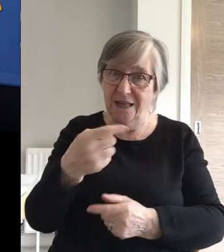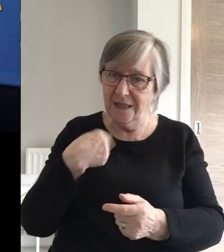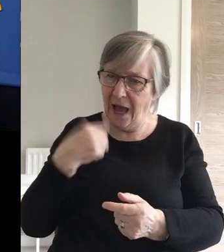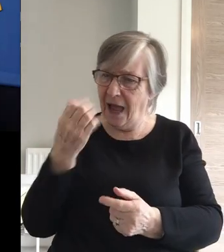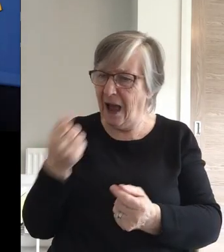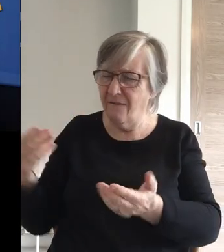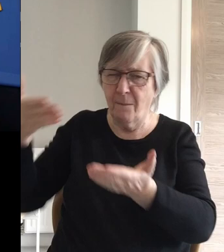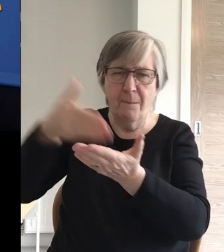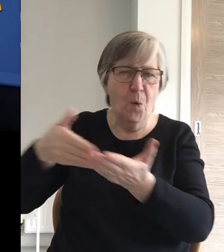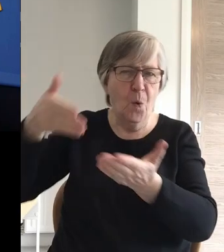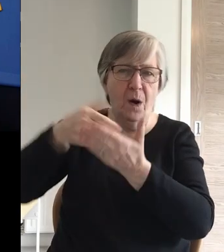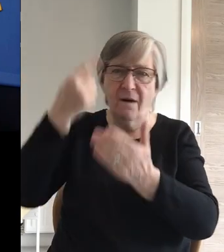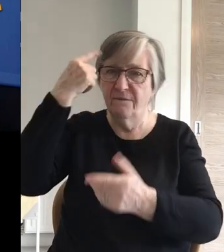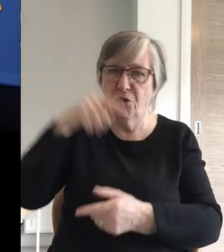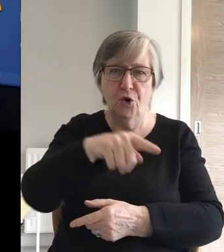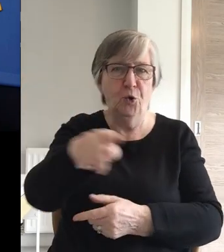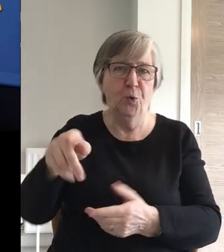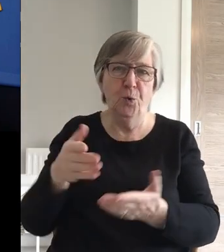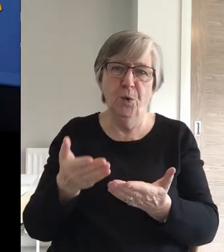more abundantly for us.